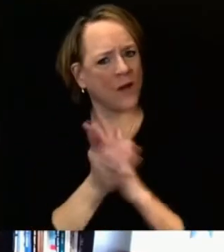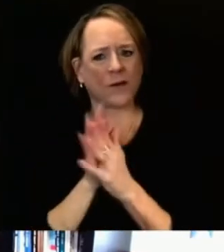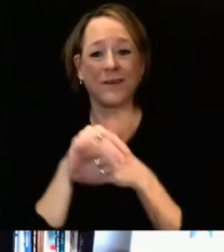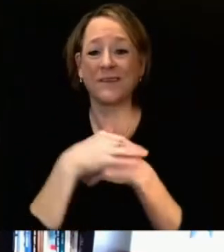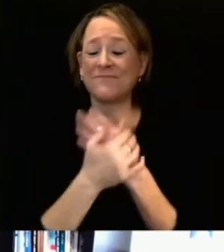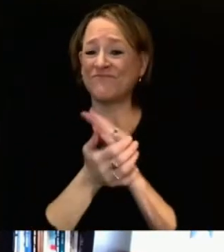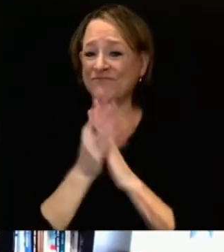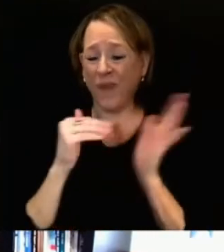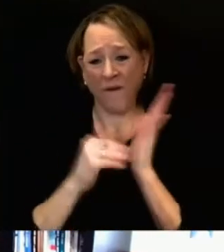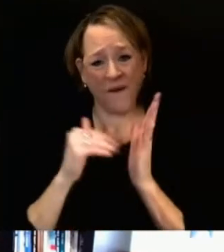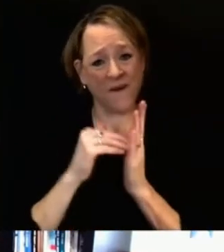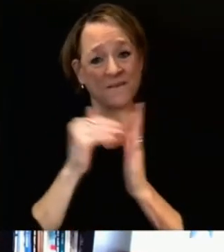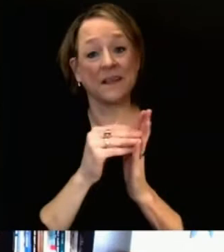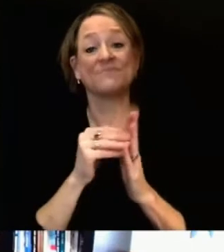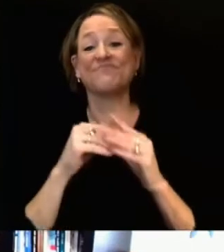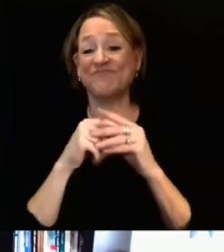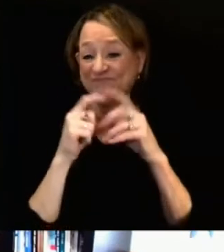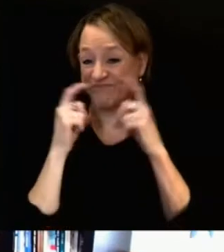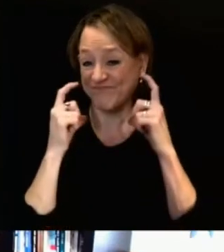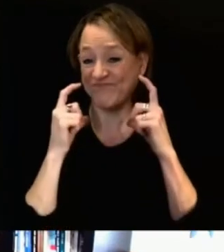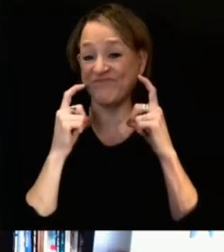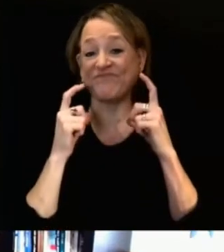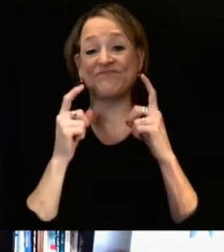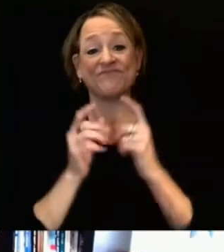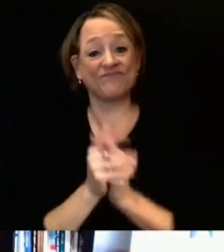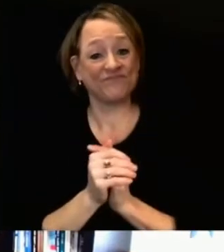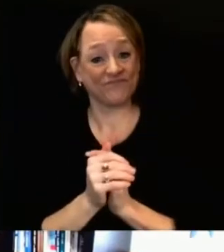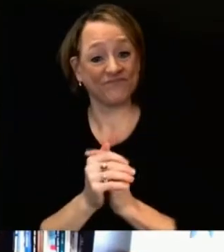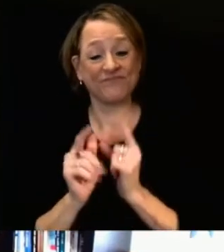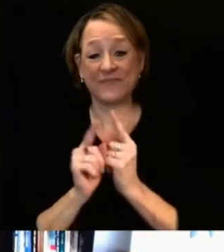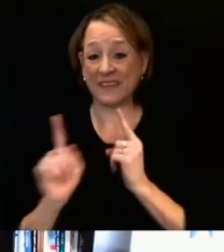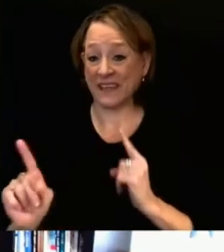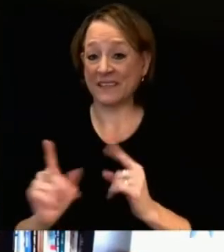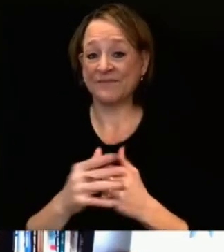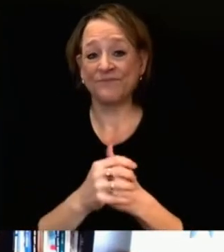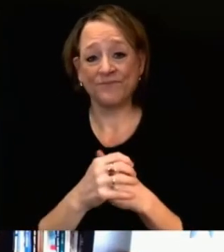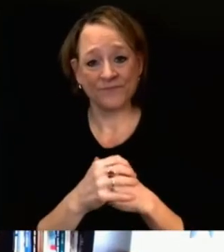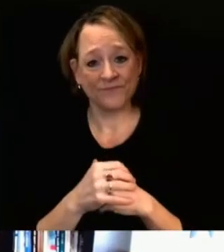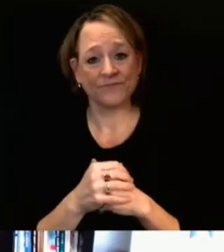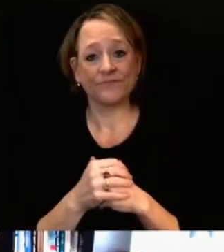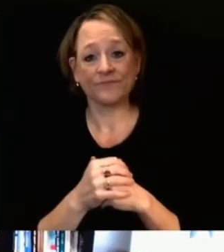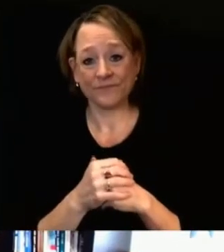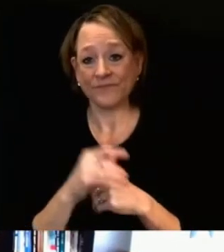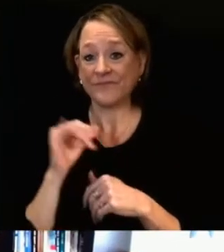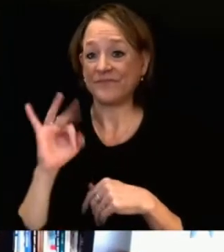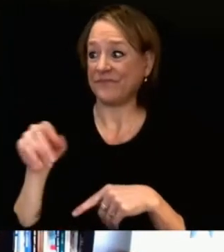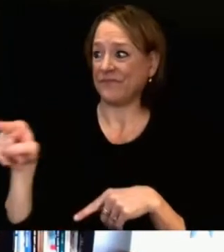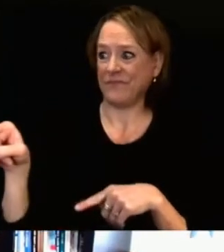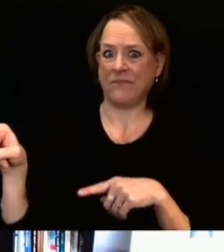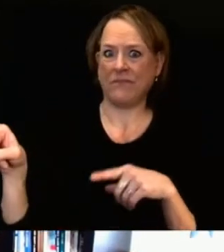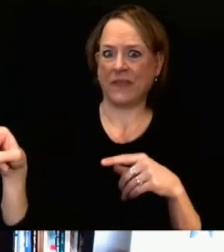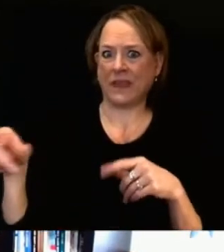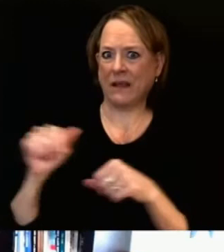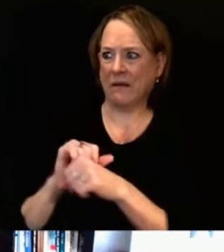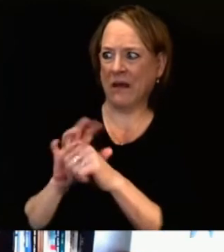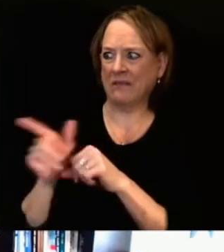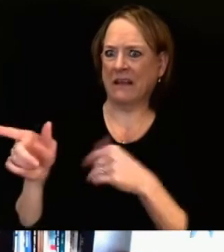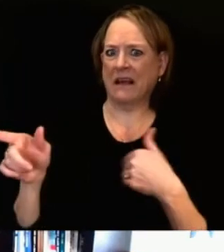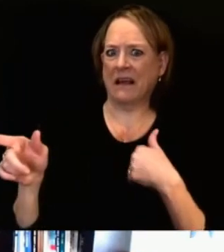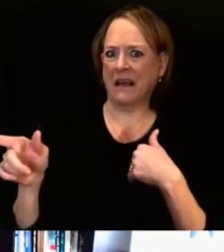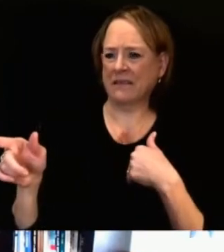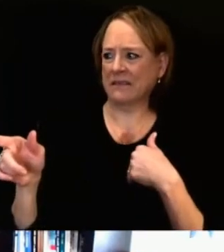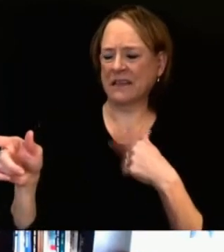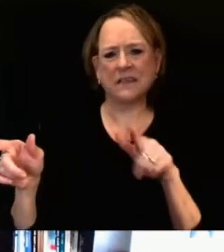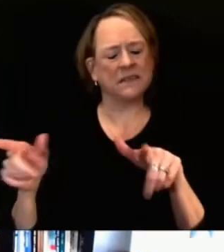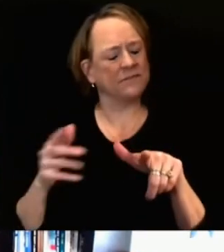experiencing symptoms or have been identified as a close contact, get tested for COVID-19. And finally, we are urging